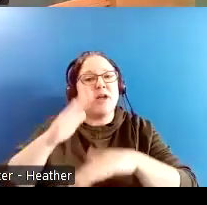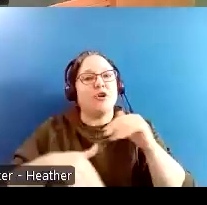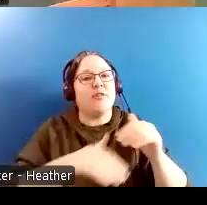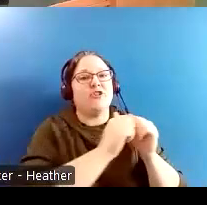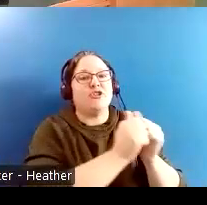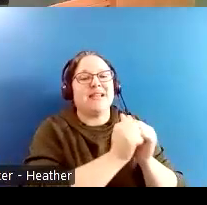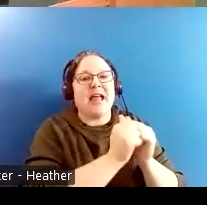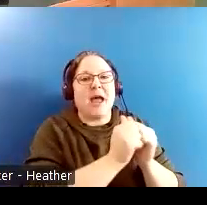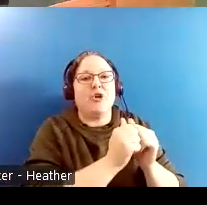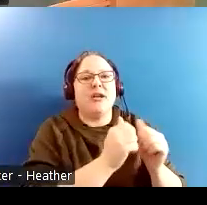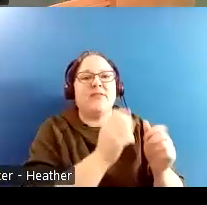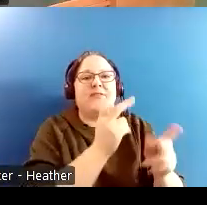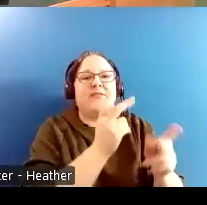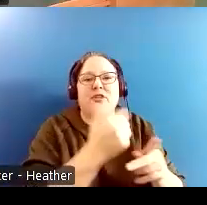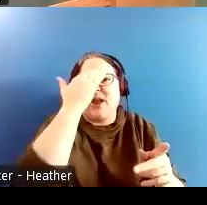was familiar with.